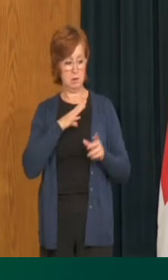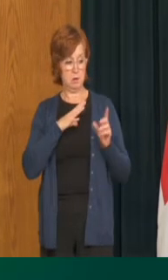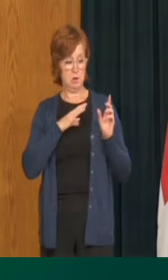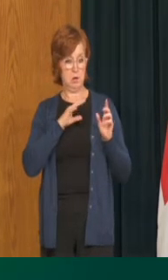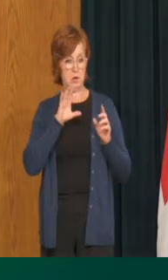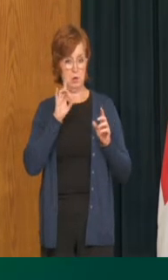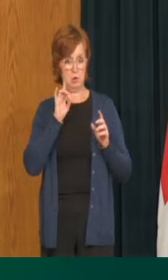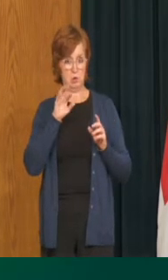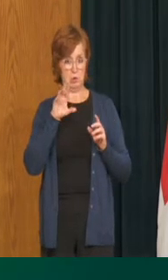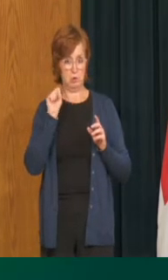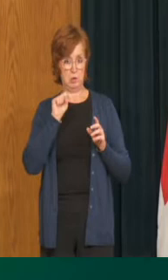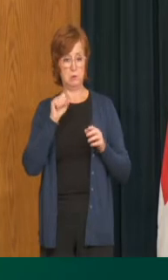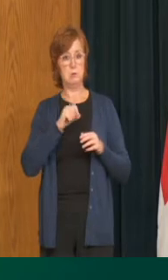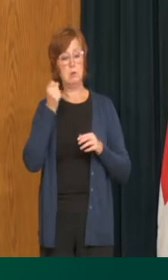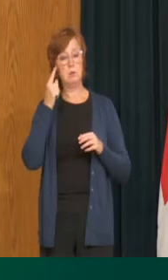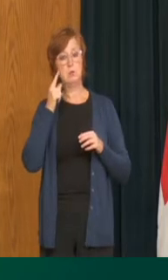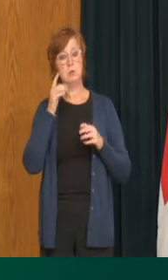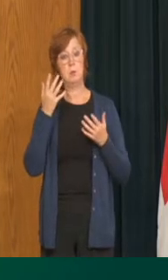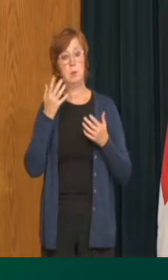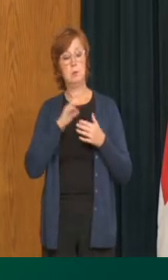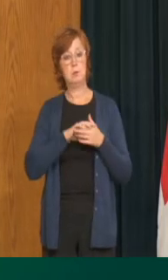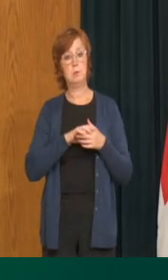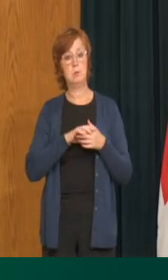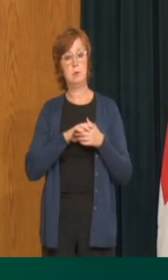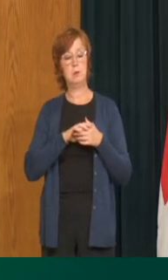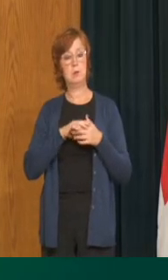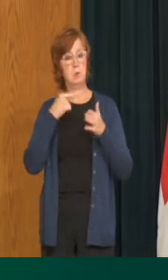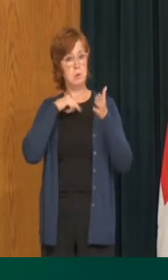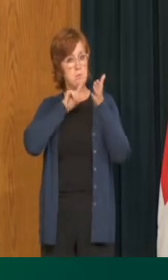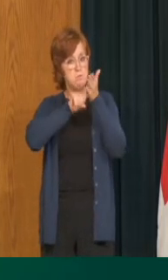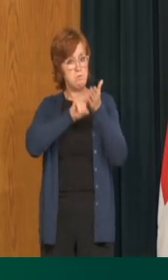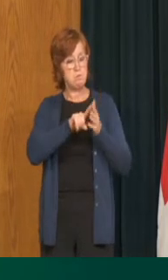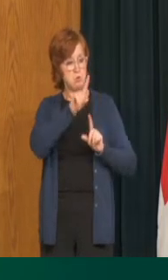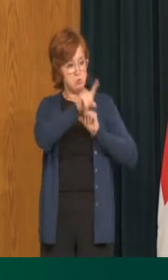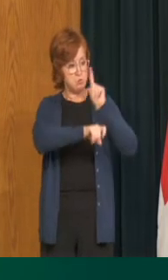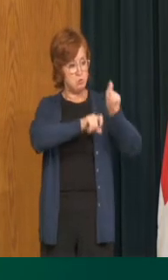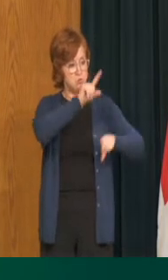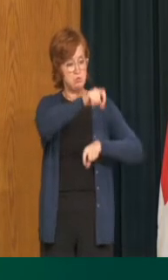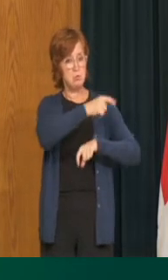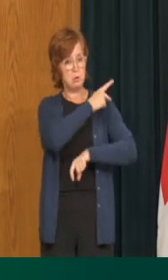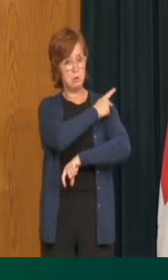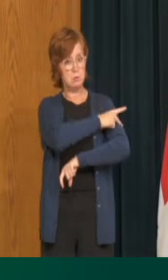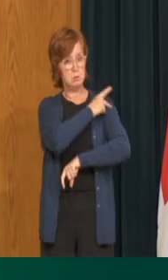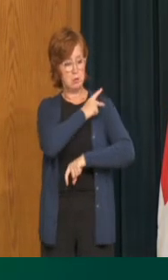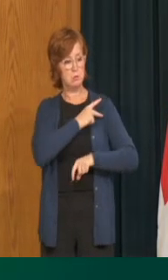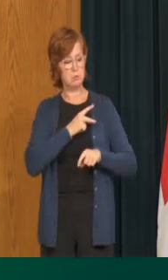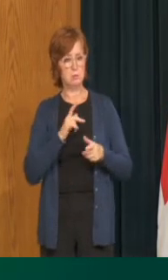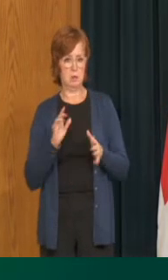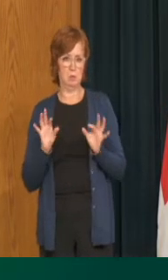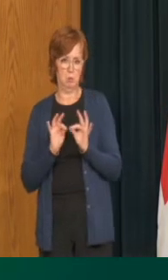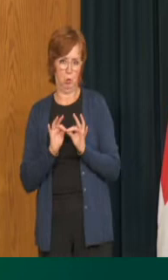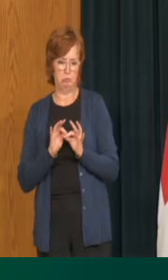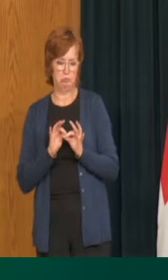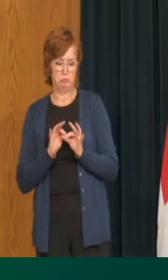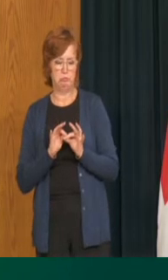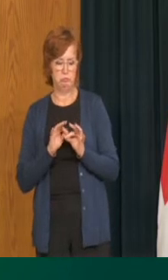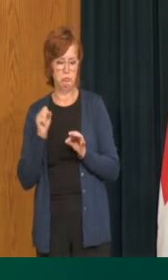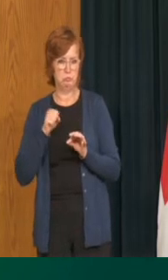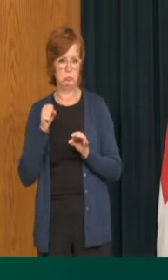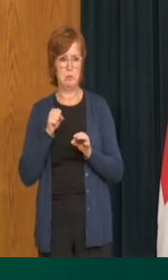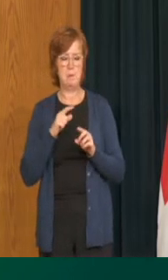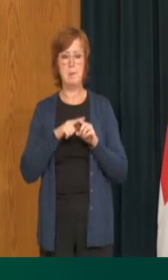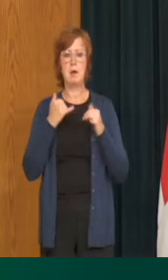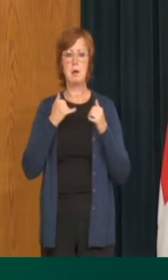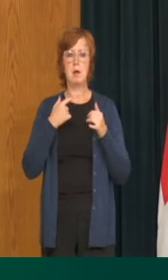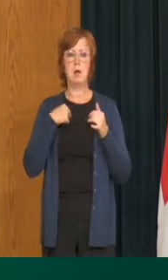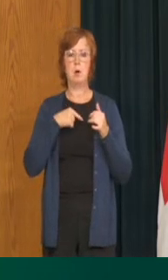is a standard part of assessing and triaging in terms of symptoms. But I agree that generally right now the emphasis